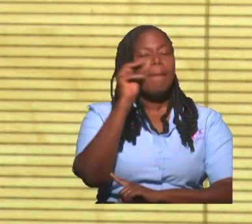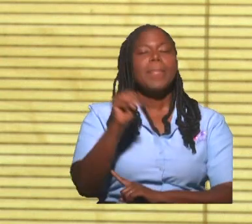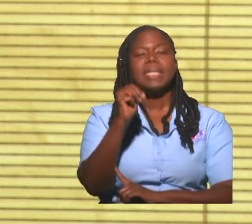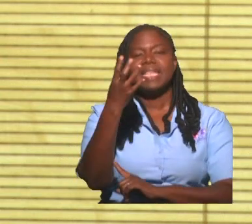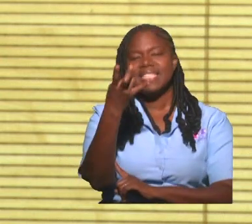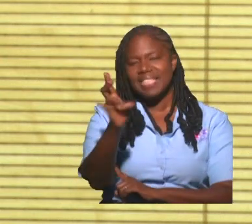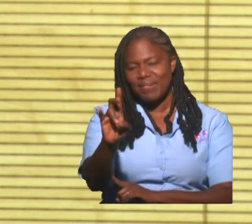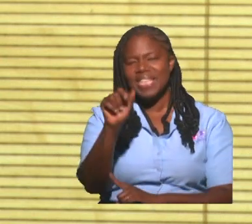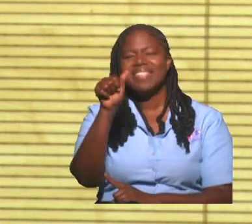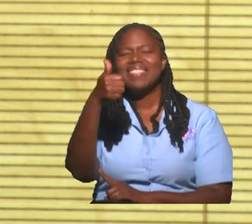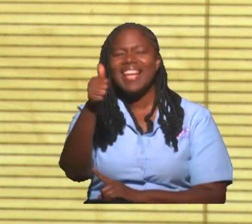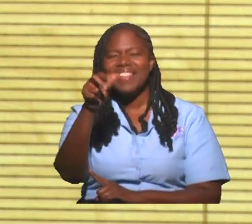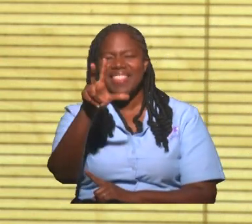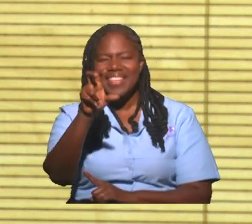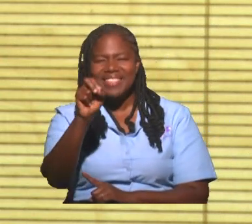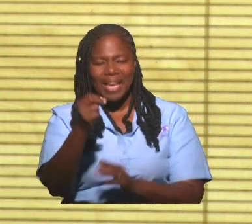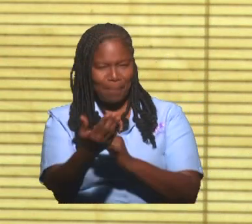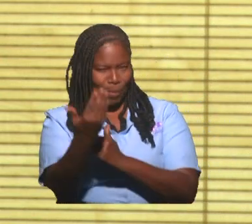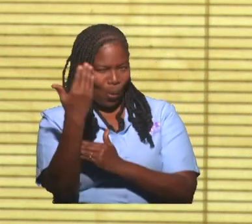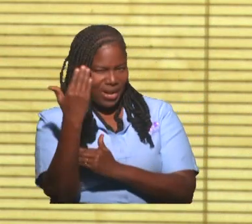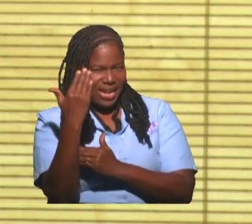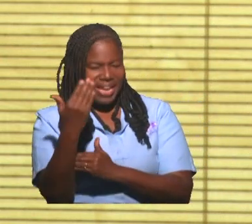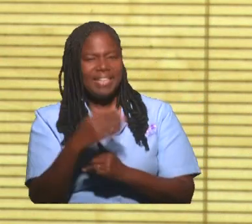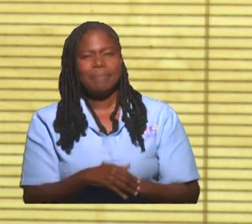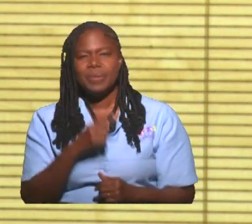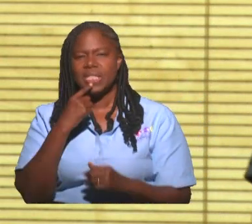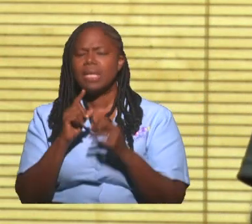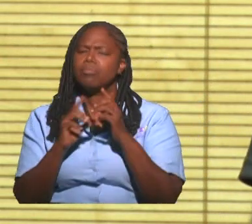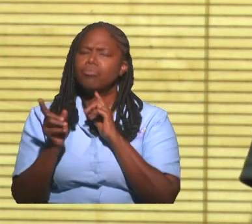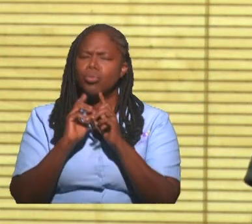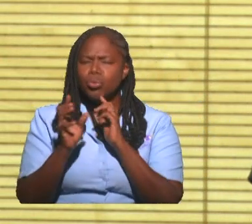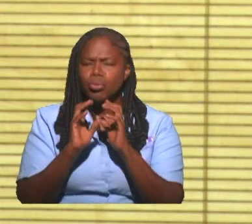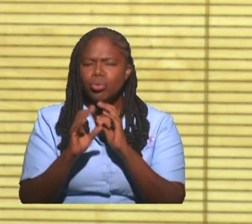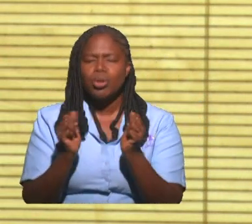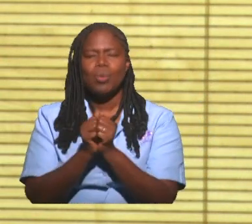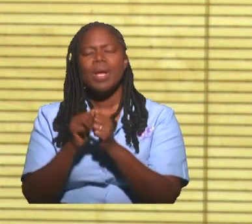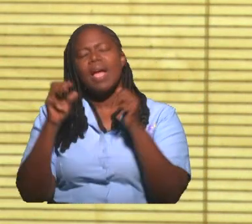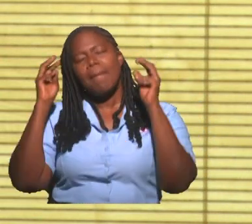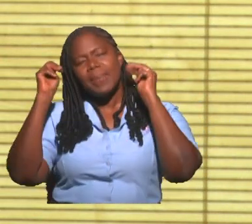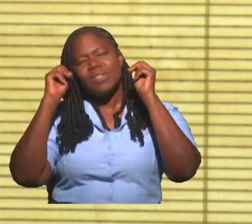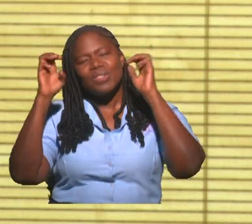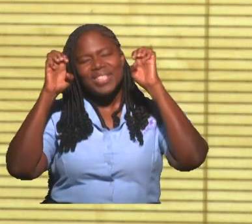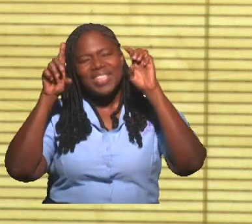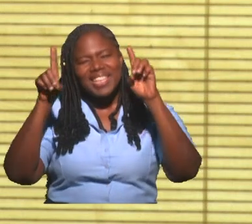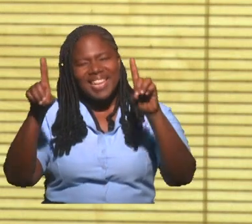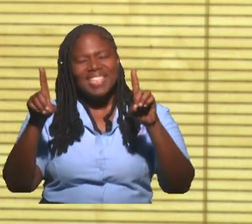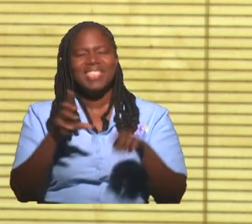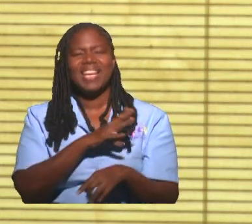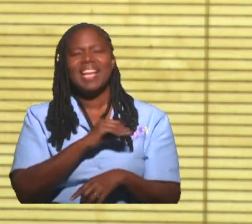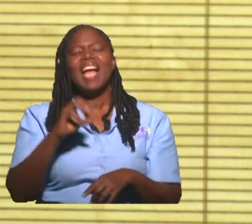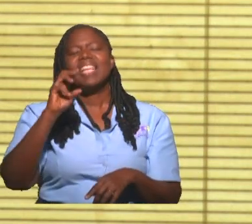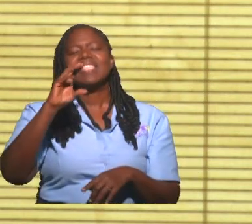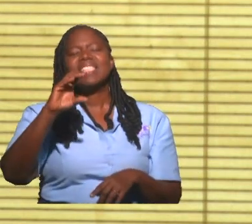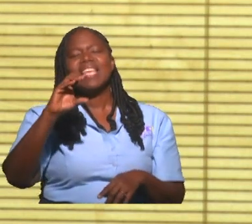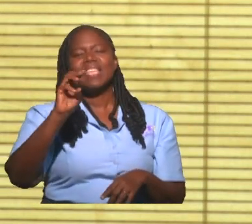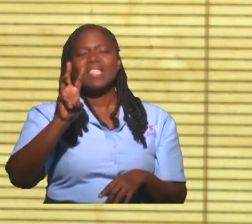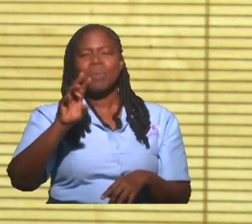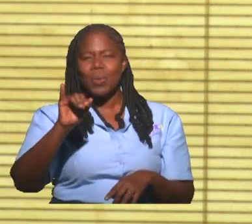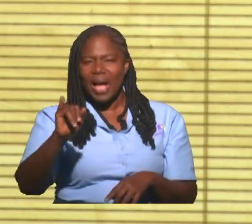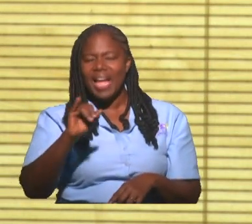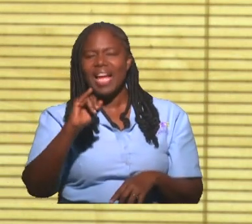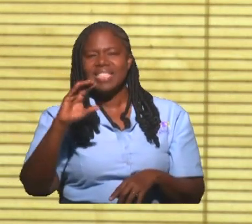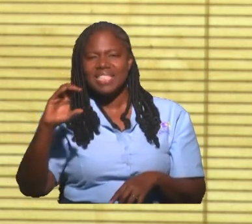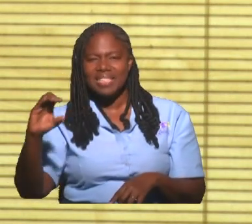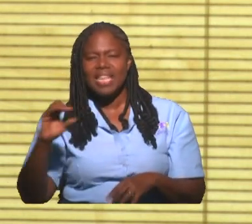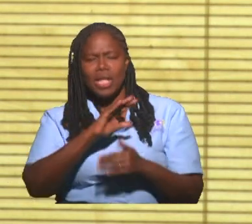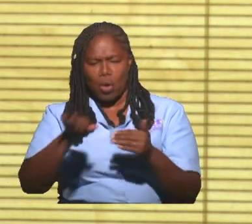a.m. And we have engaged in a program with the Ministry of Education and with CWI and ICC that all primary and